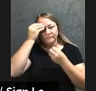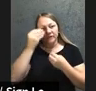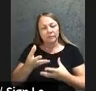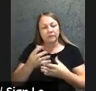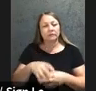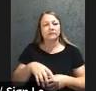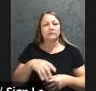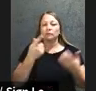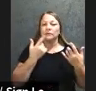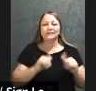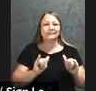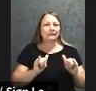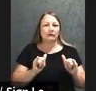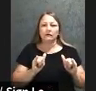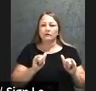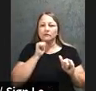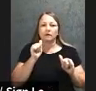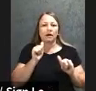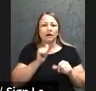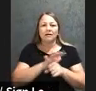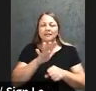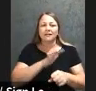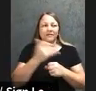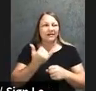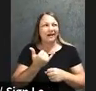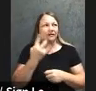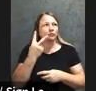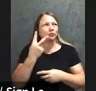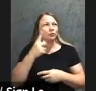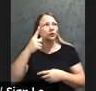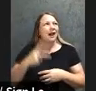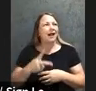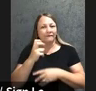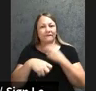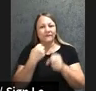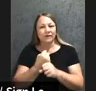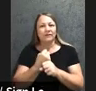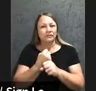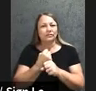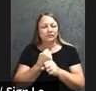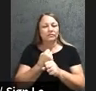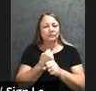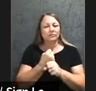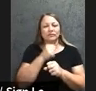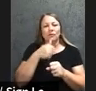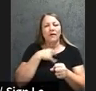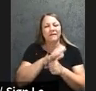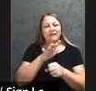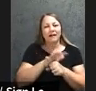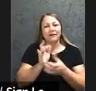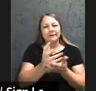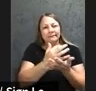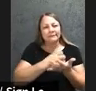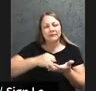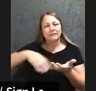COVID-19 has only been around for, I think, about 2.5 years now. But these conditions can